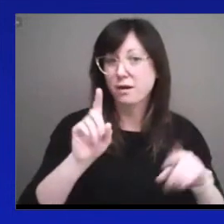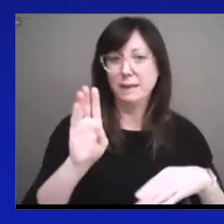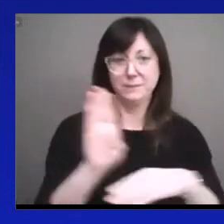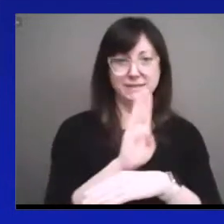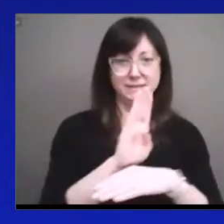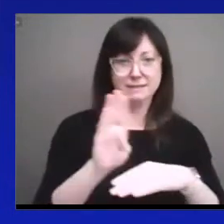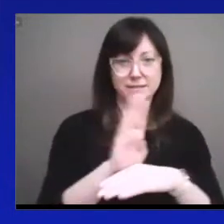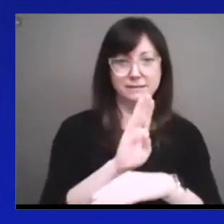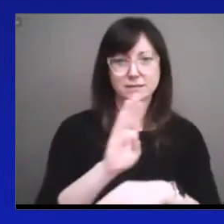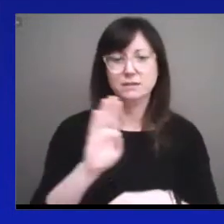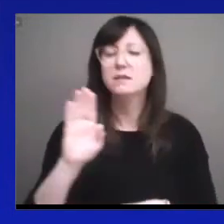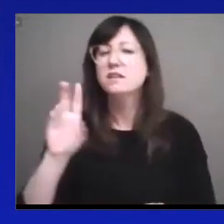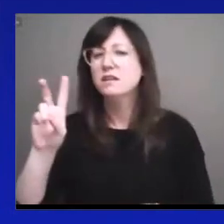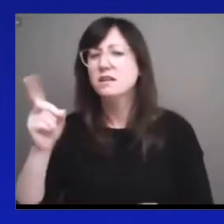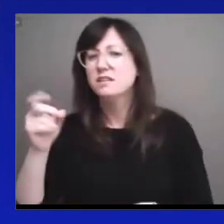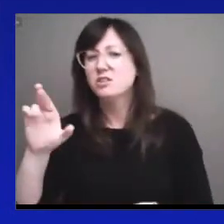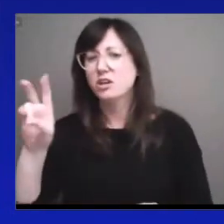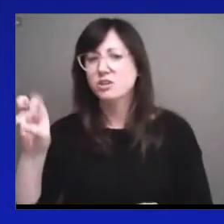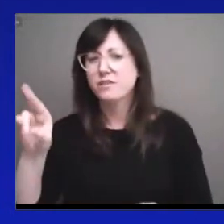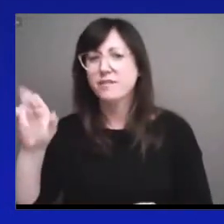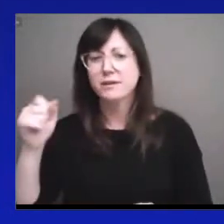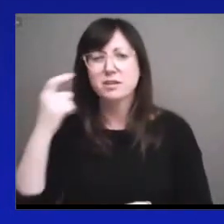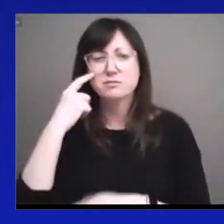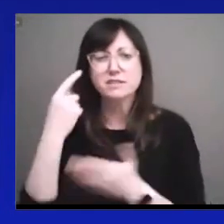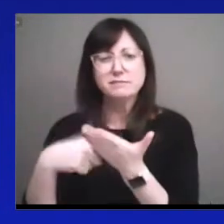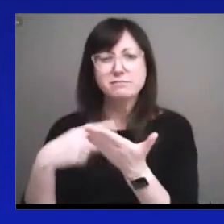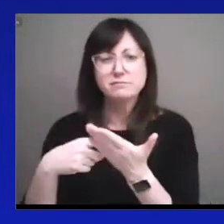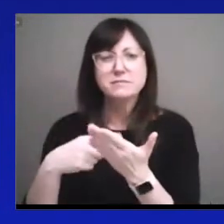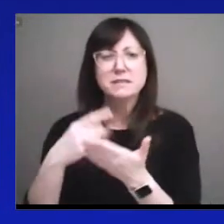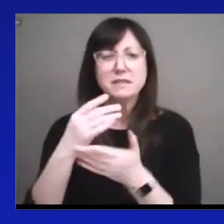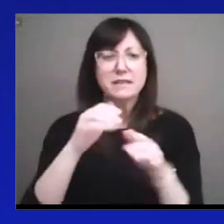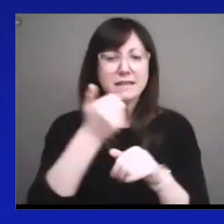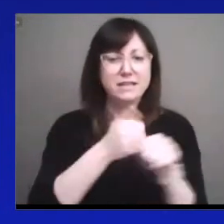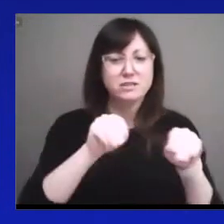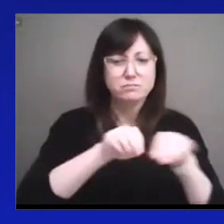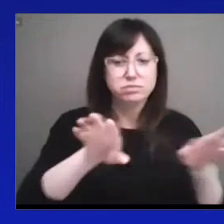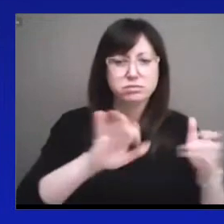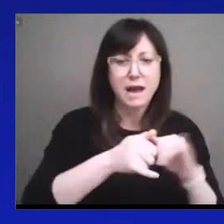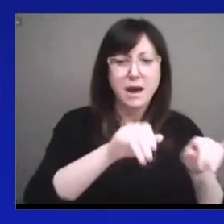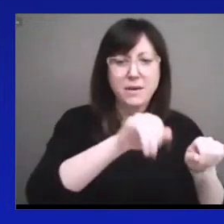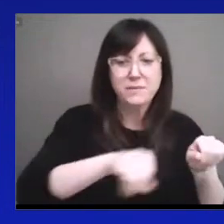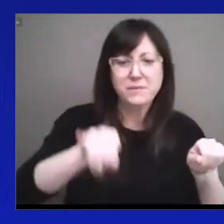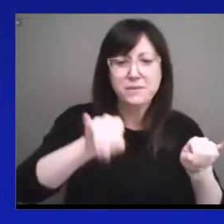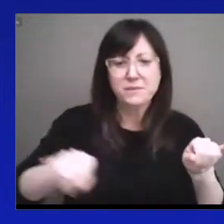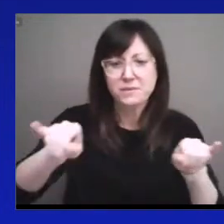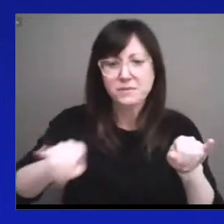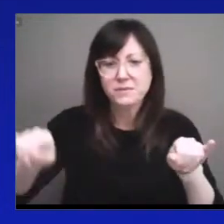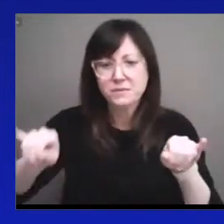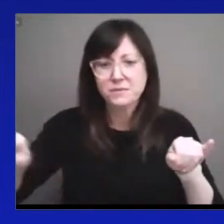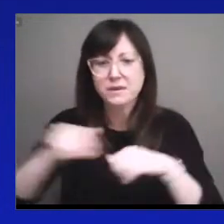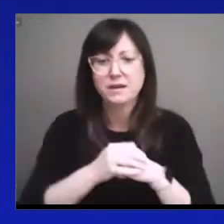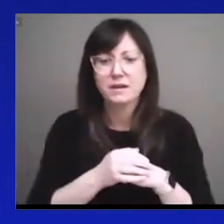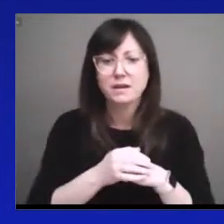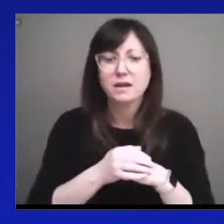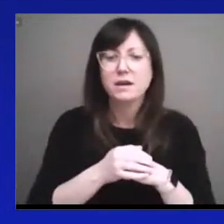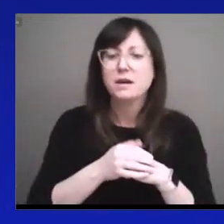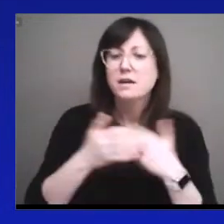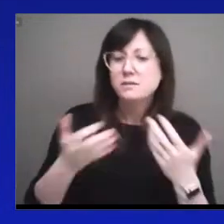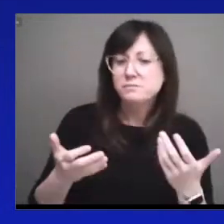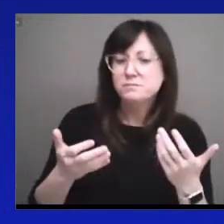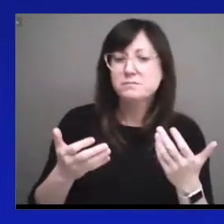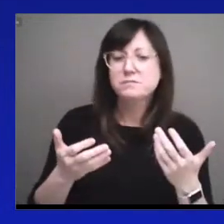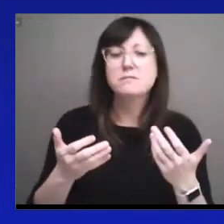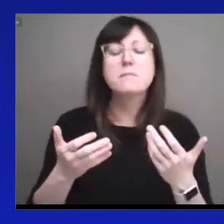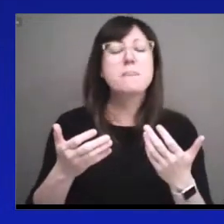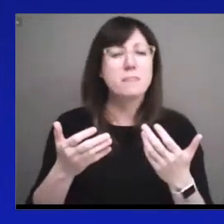Etches, you've talked about some of the commonalities in those outbreaks at private workplaces and businesses and so on. Can Ottawa